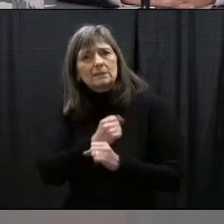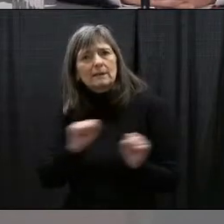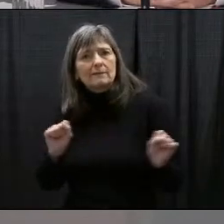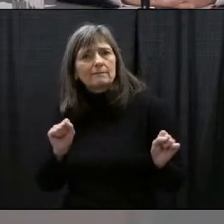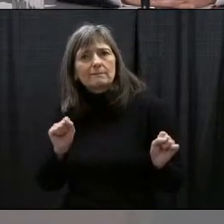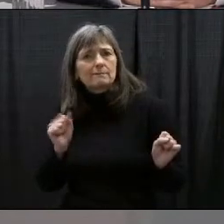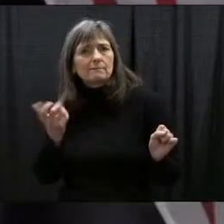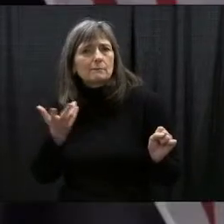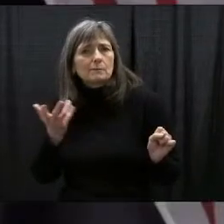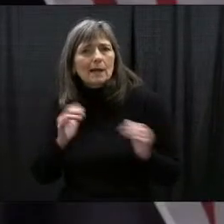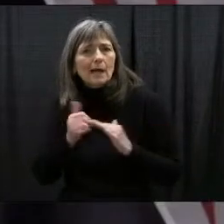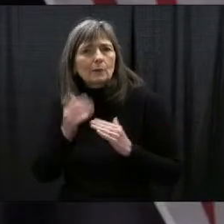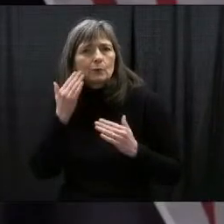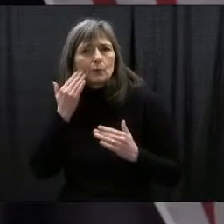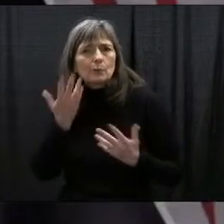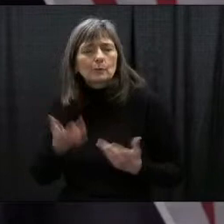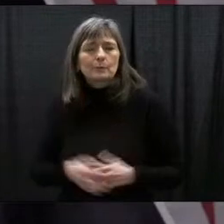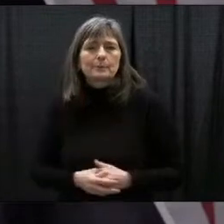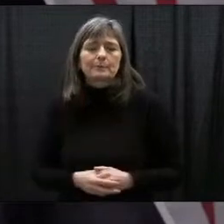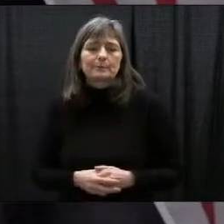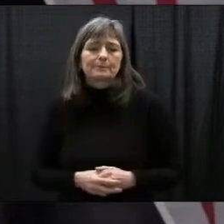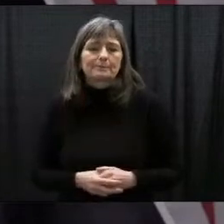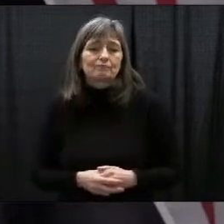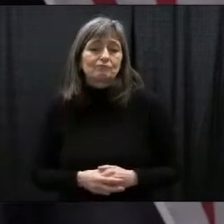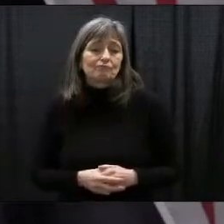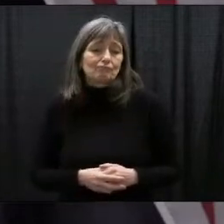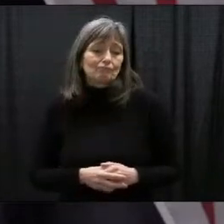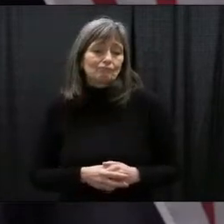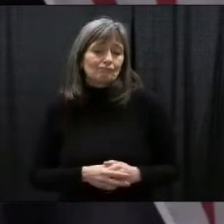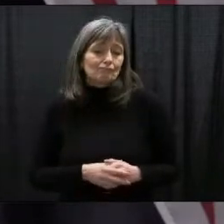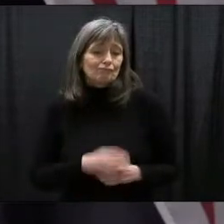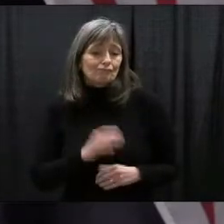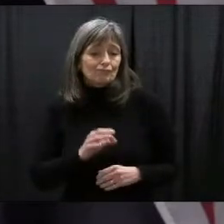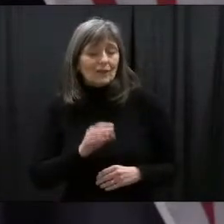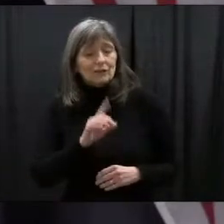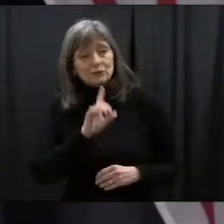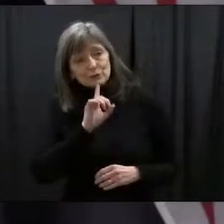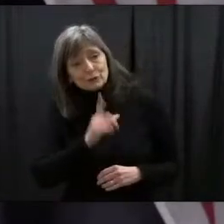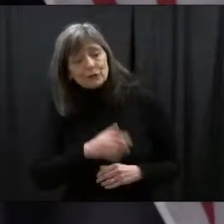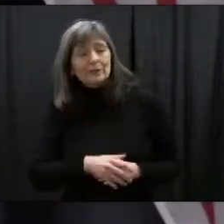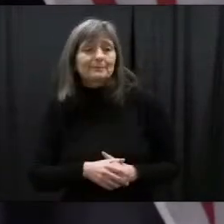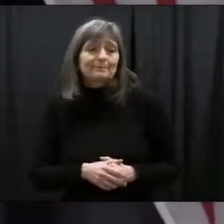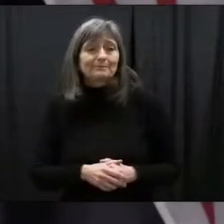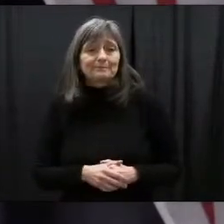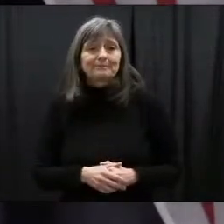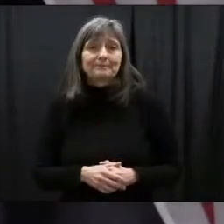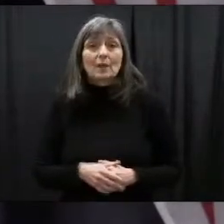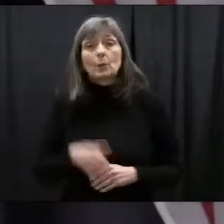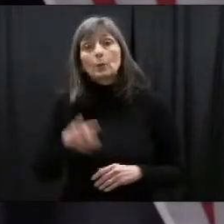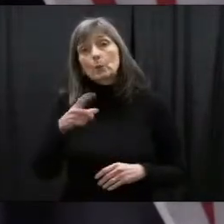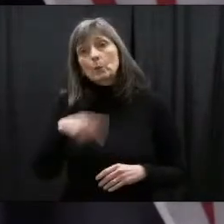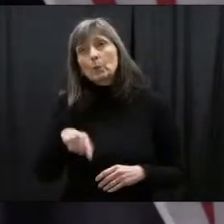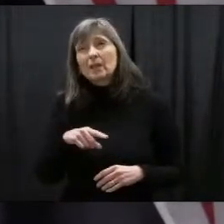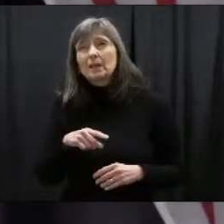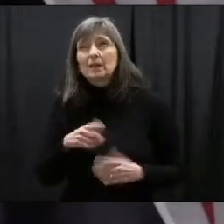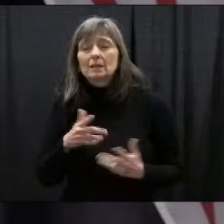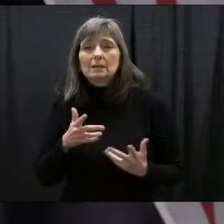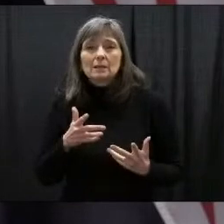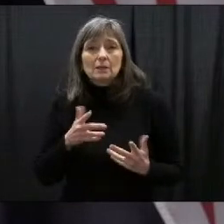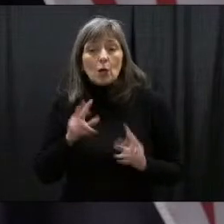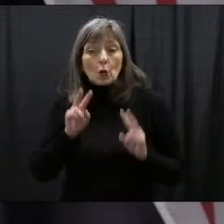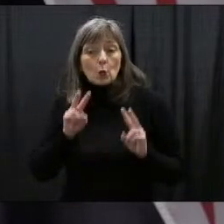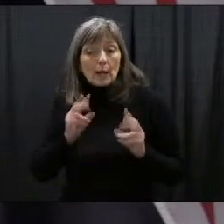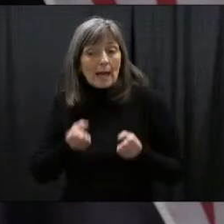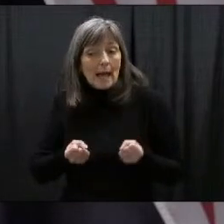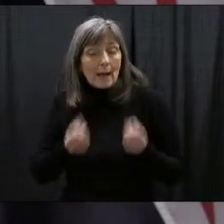now? Sure. Thanks, Ben. So basically what we're looking at, certainly number